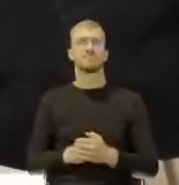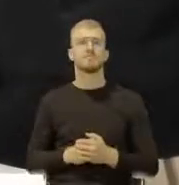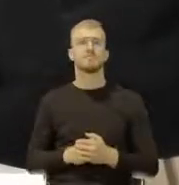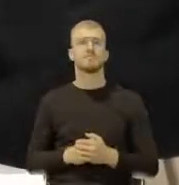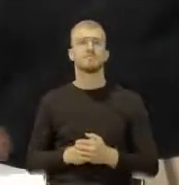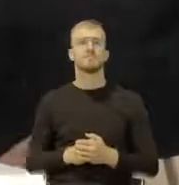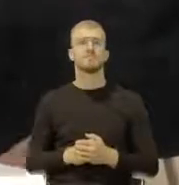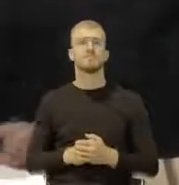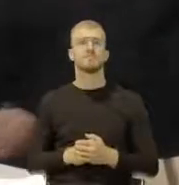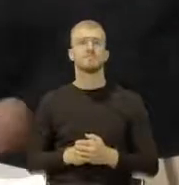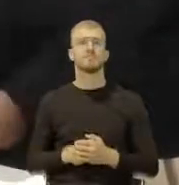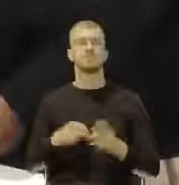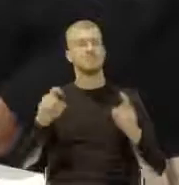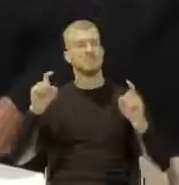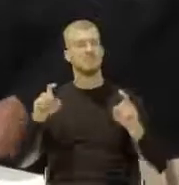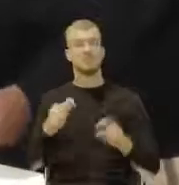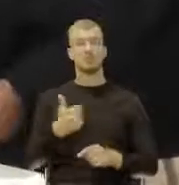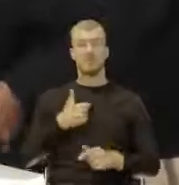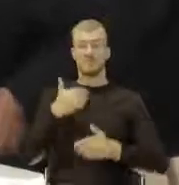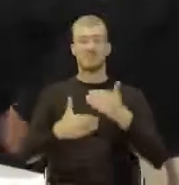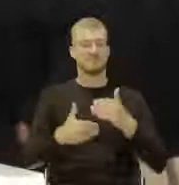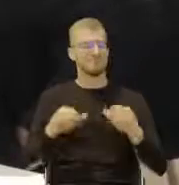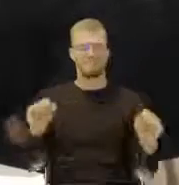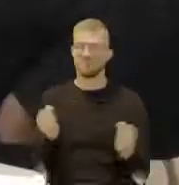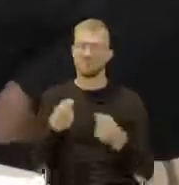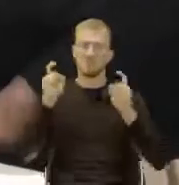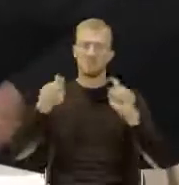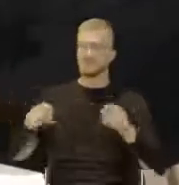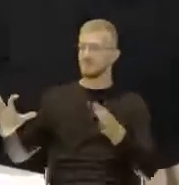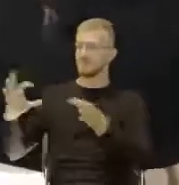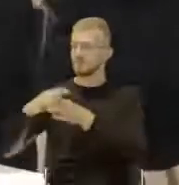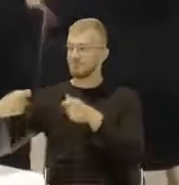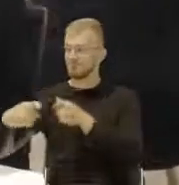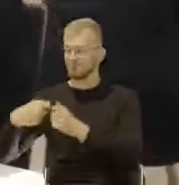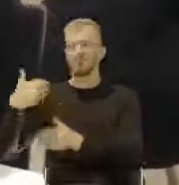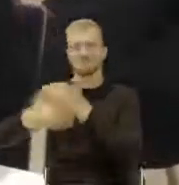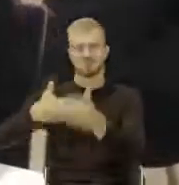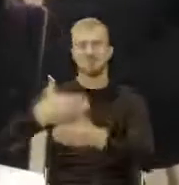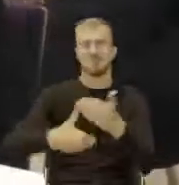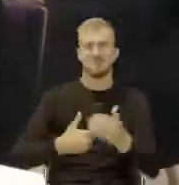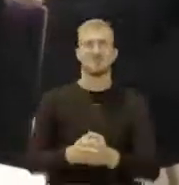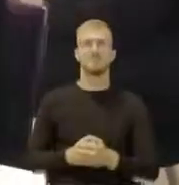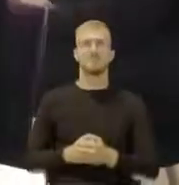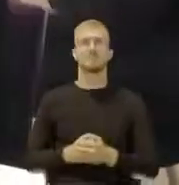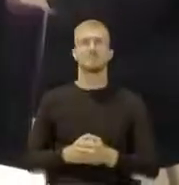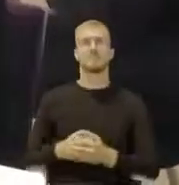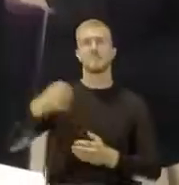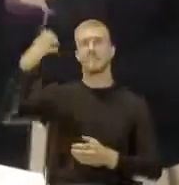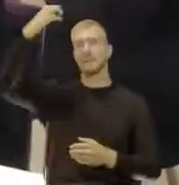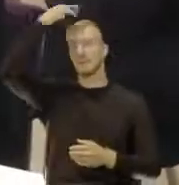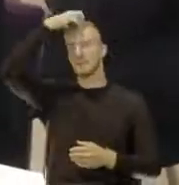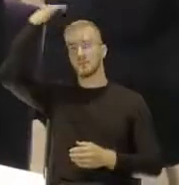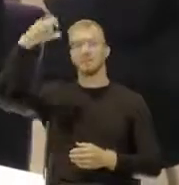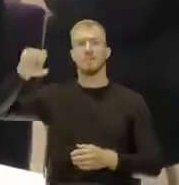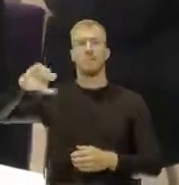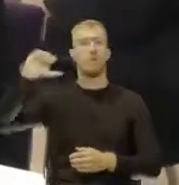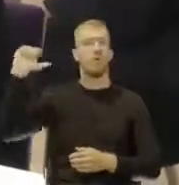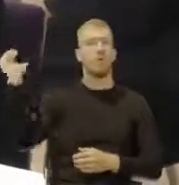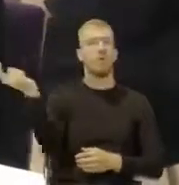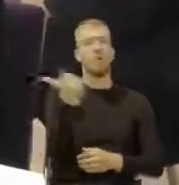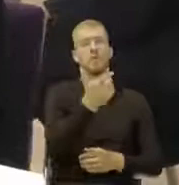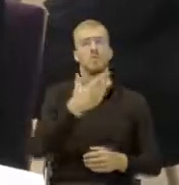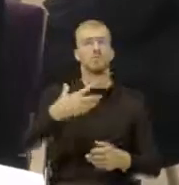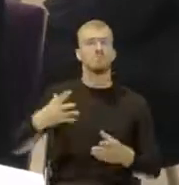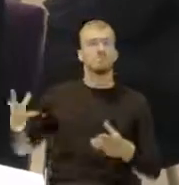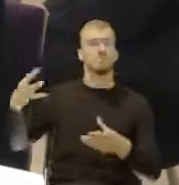something that the City of Mannheim is actively working to achieve, especially through our work with the Global Parliament of Mayors, which I chair.